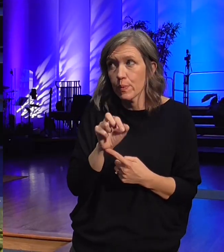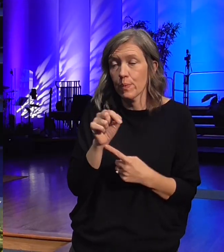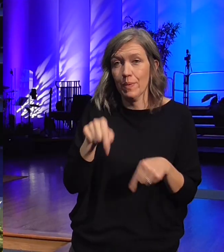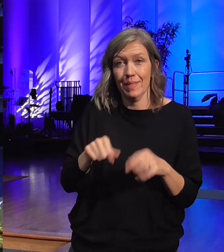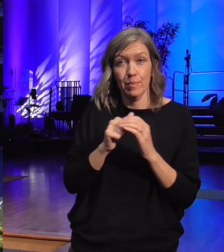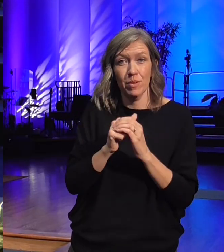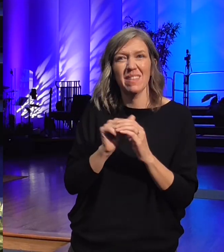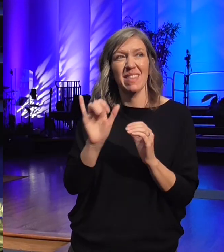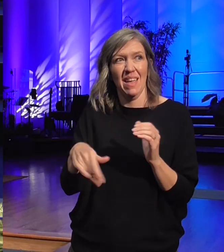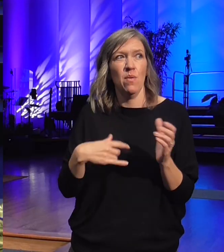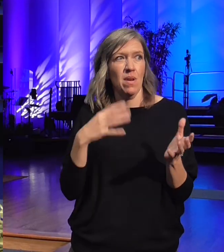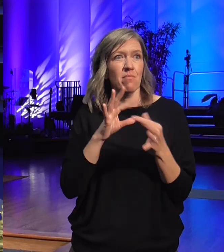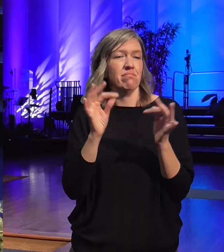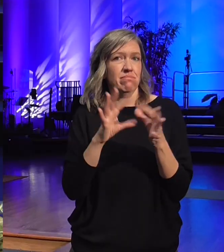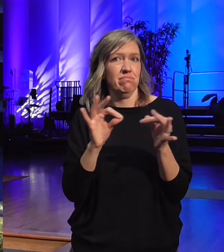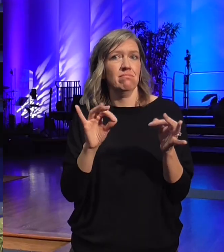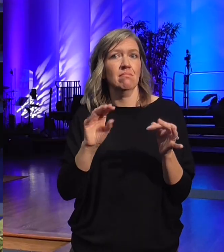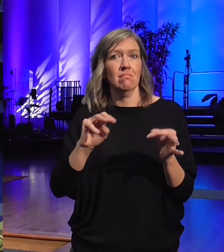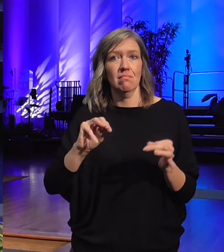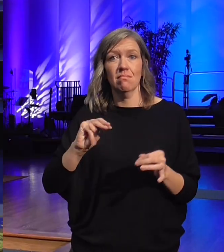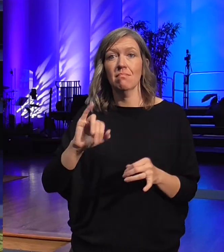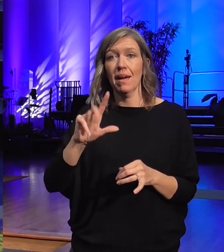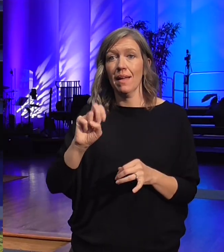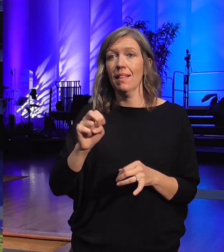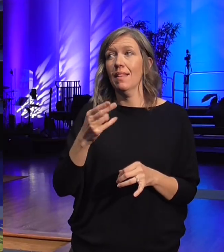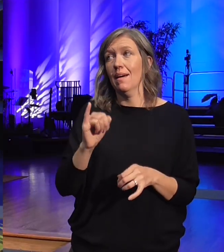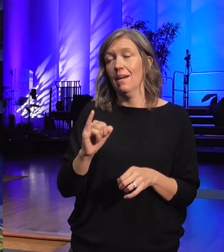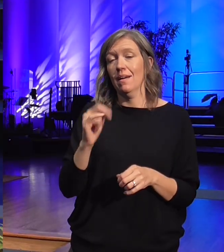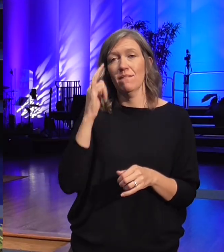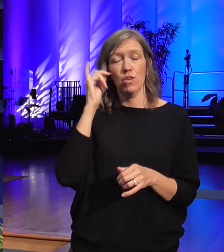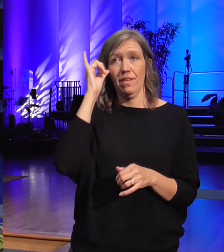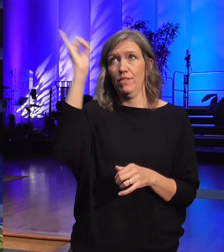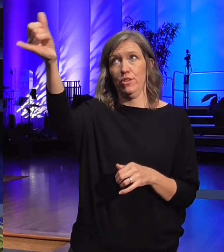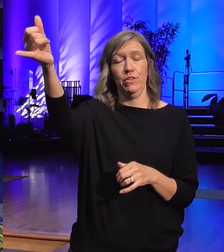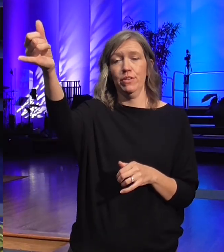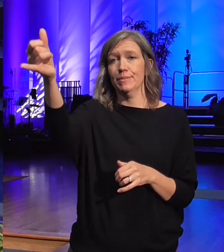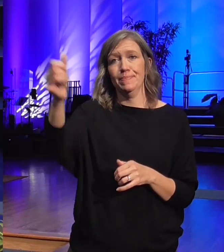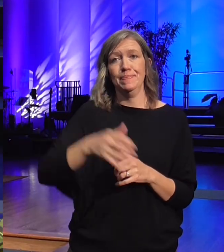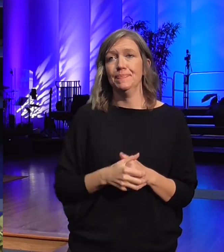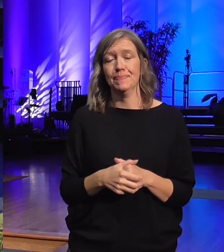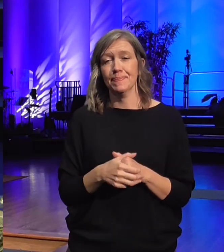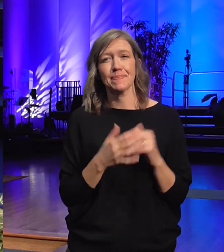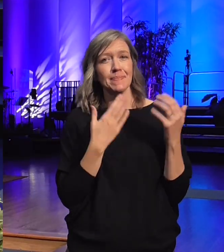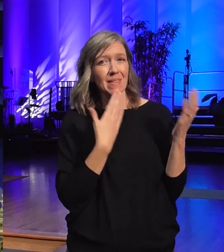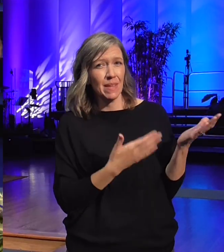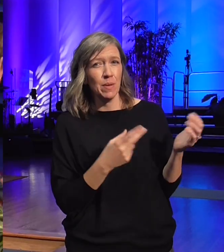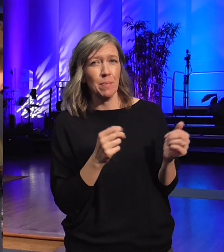say. Mile high forever, forever. Thank you, Patty.